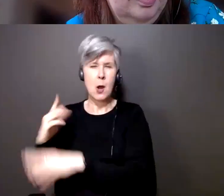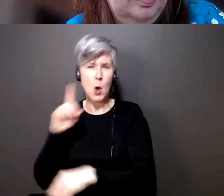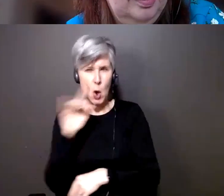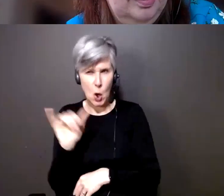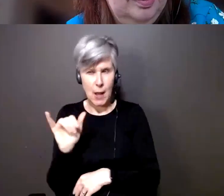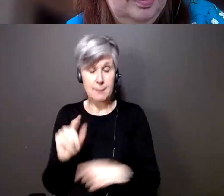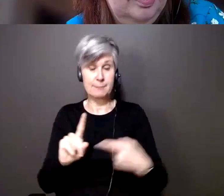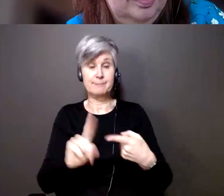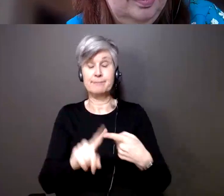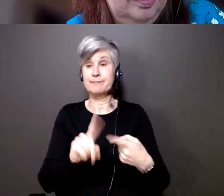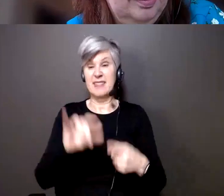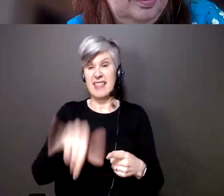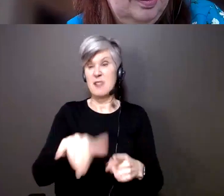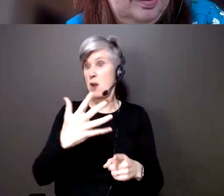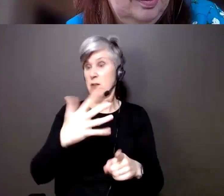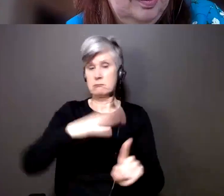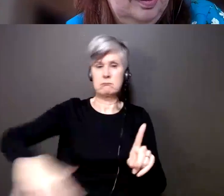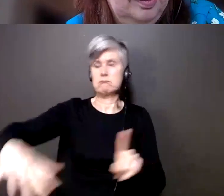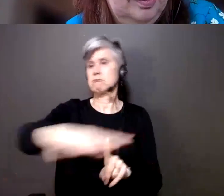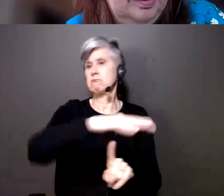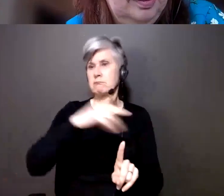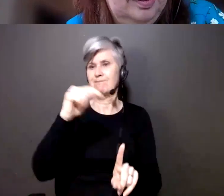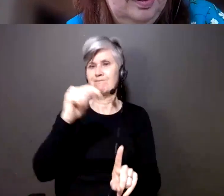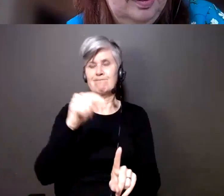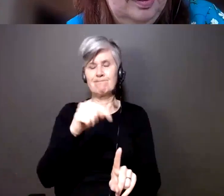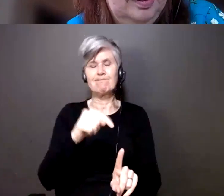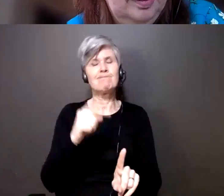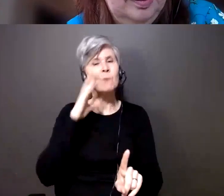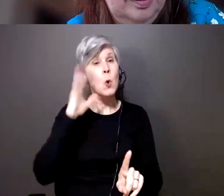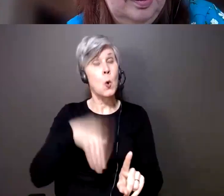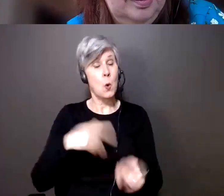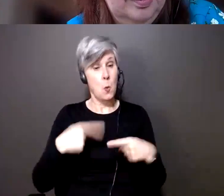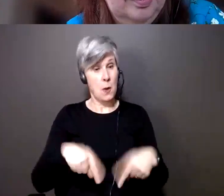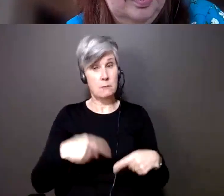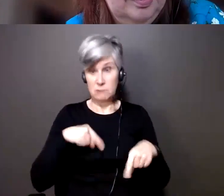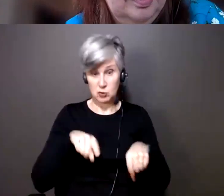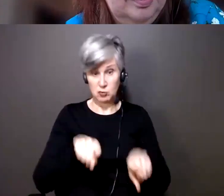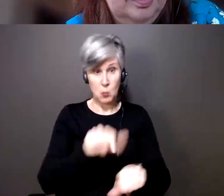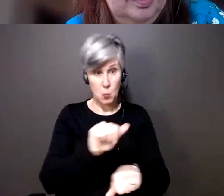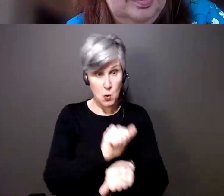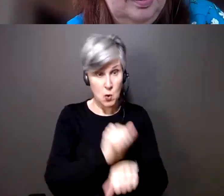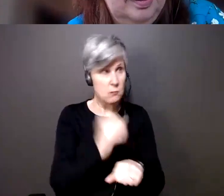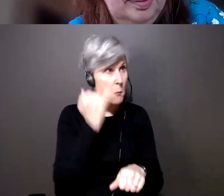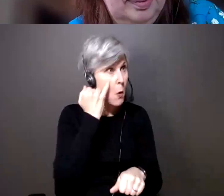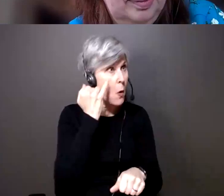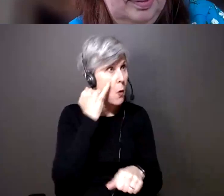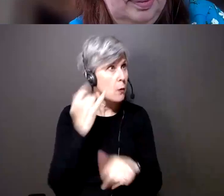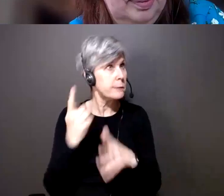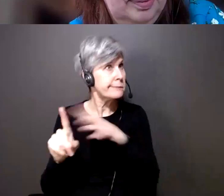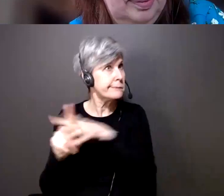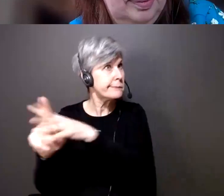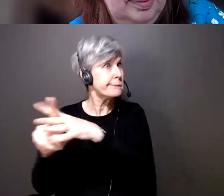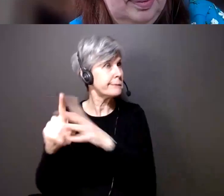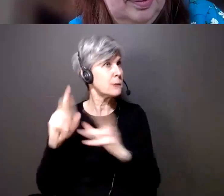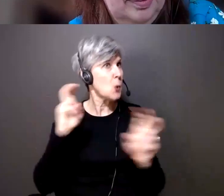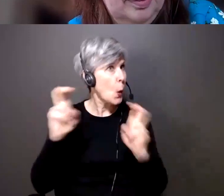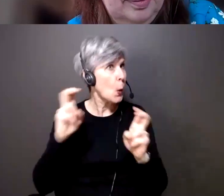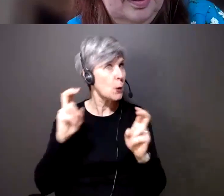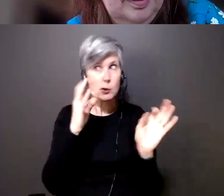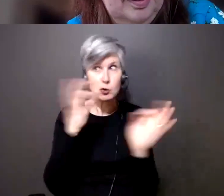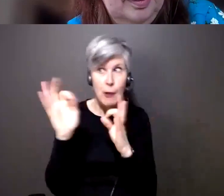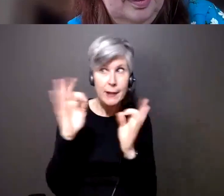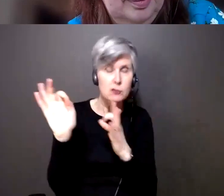the physical work environment. Distractions in the workplace make it difficult for me to focus on my work. I've proposed 2 solutions for